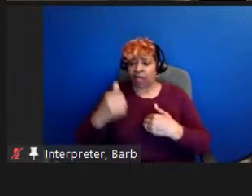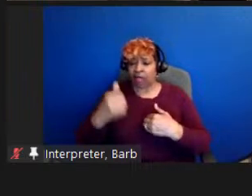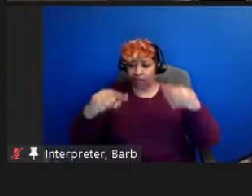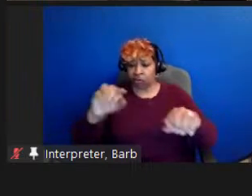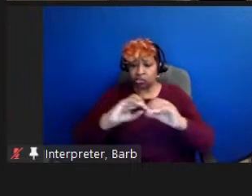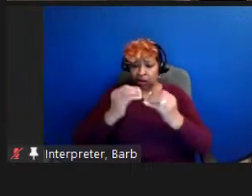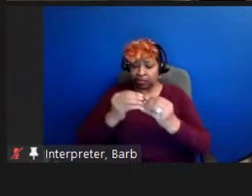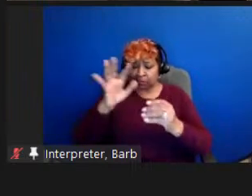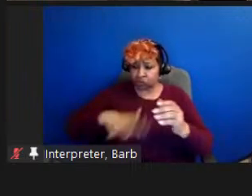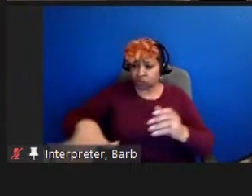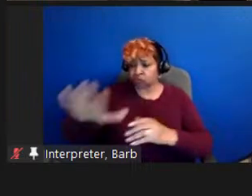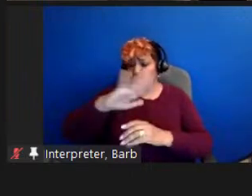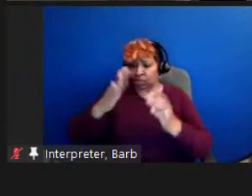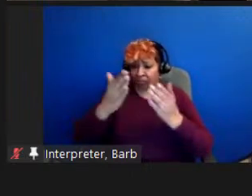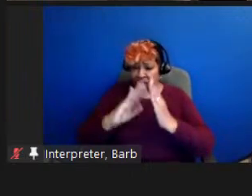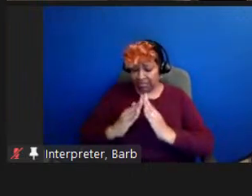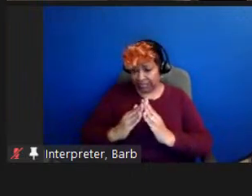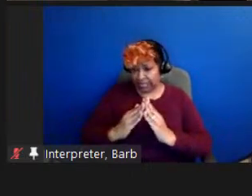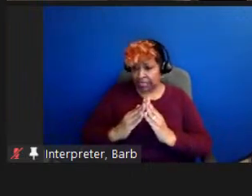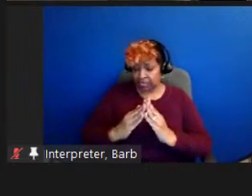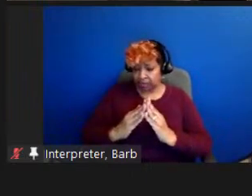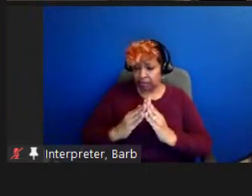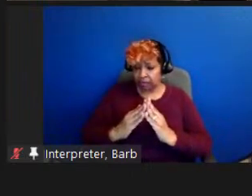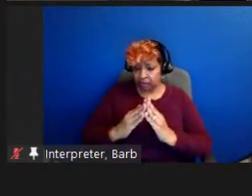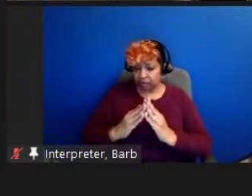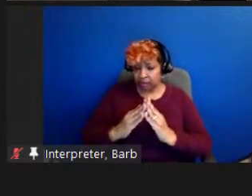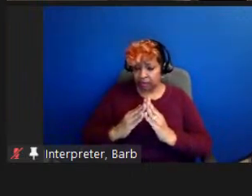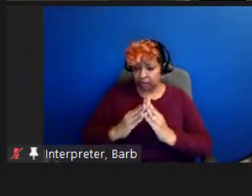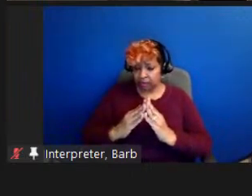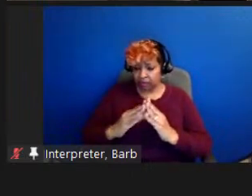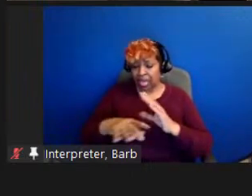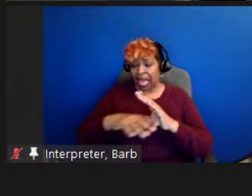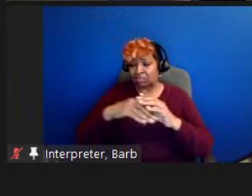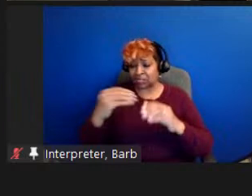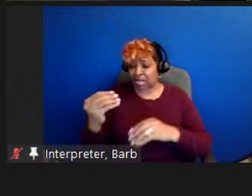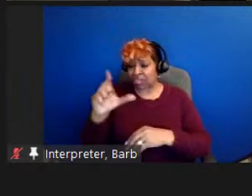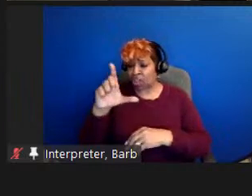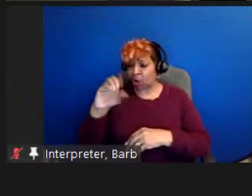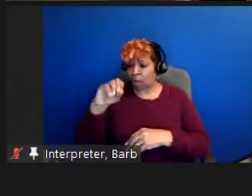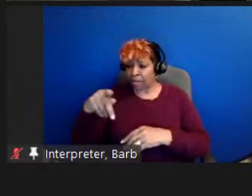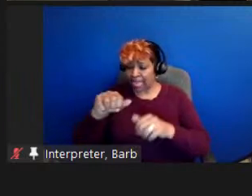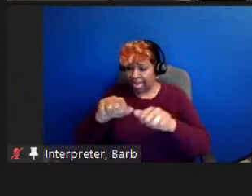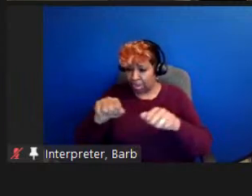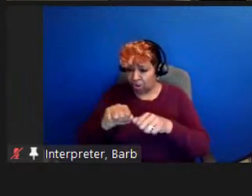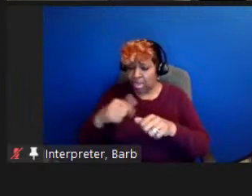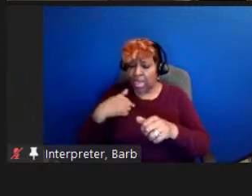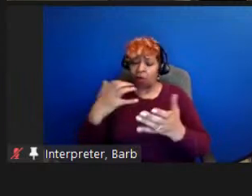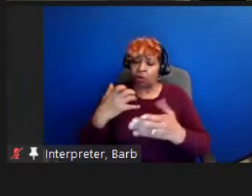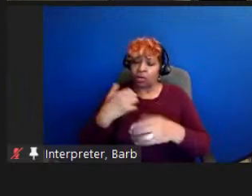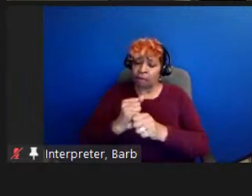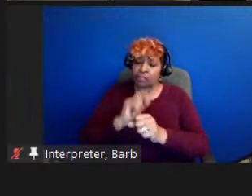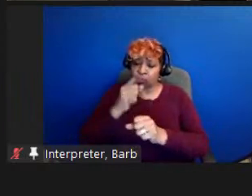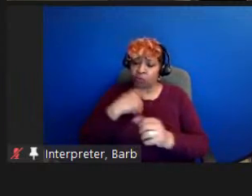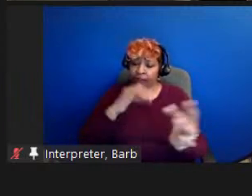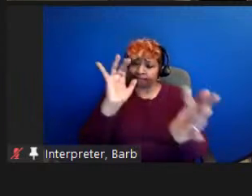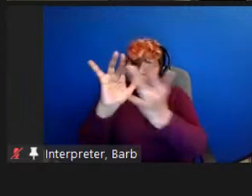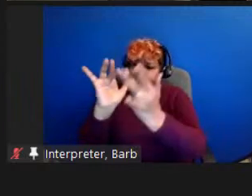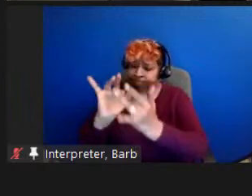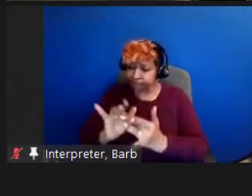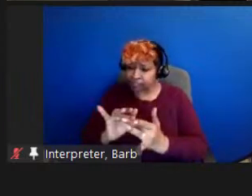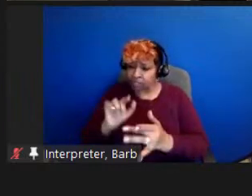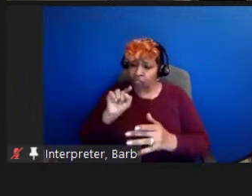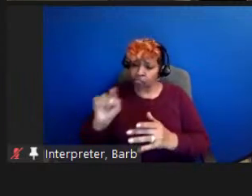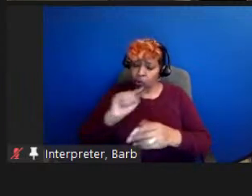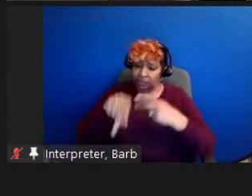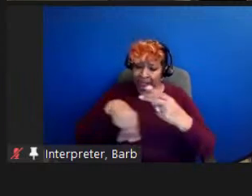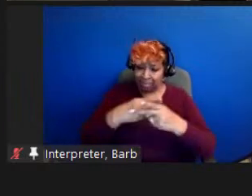city, tech hubs outside the Loop area. Just want to make sure that we're going to be reaching out for those kind of folks.